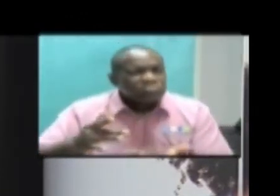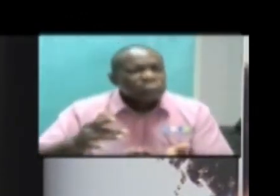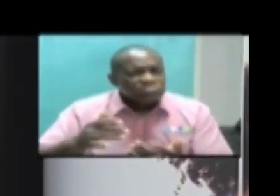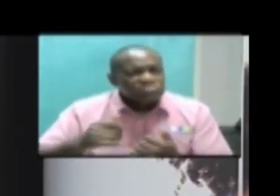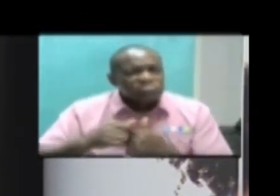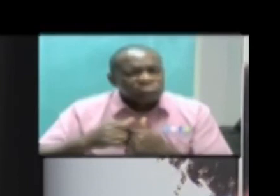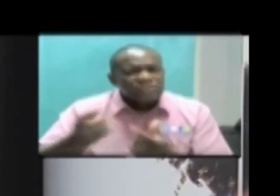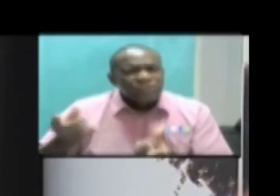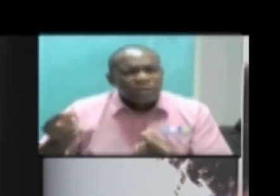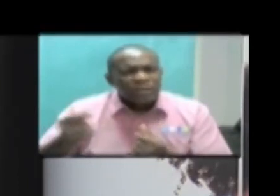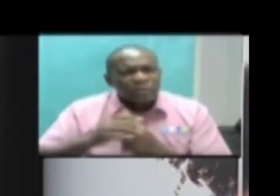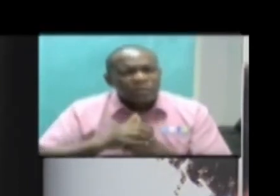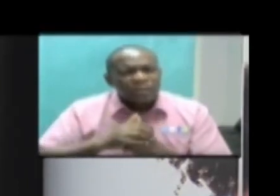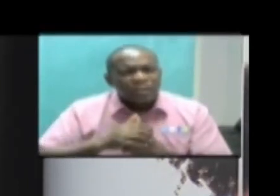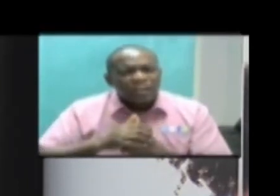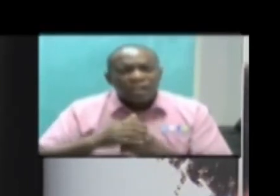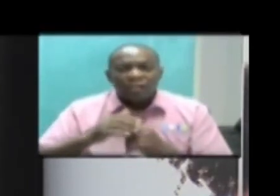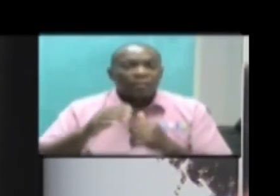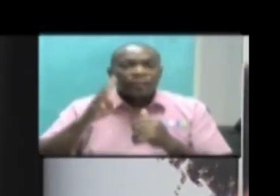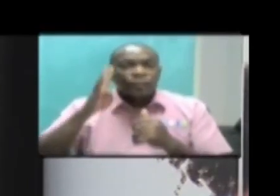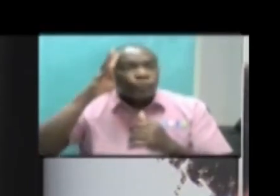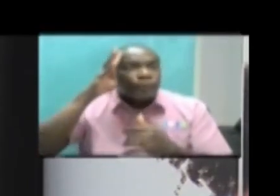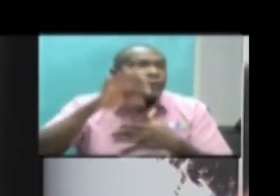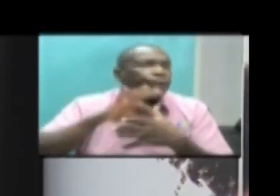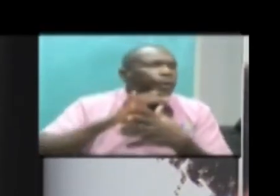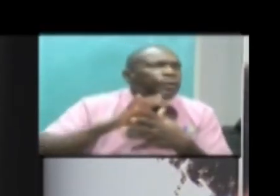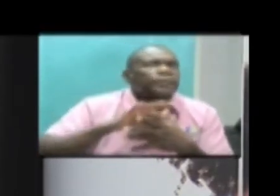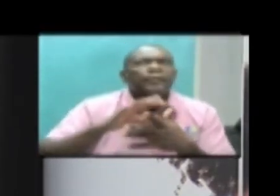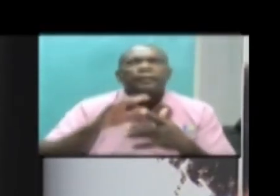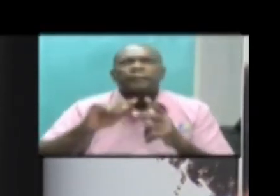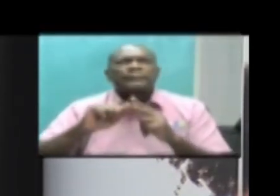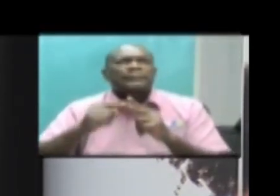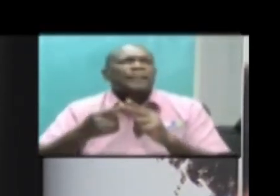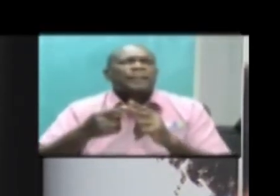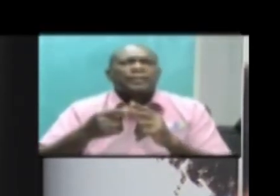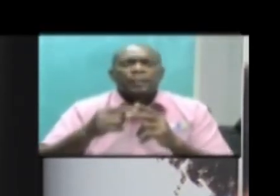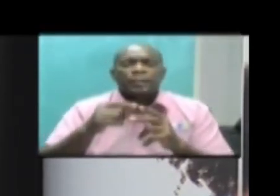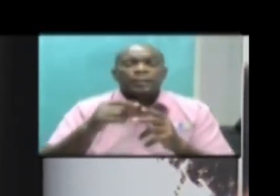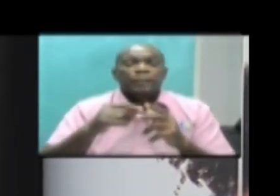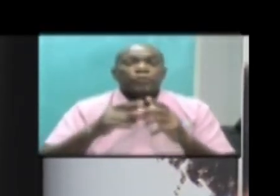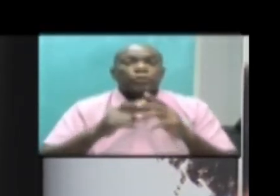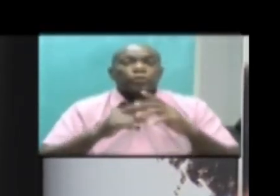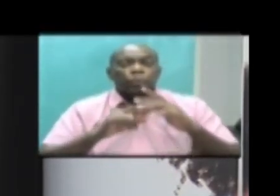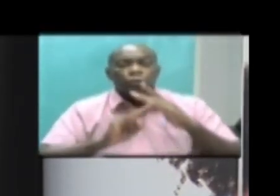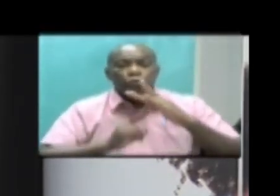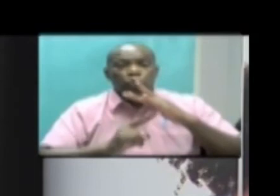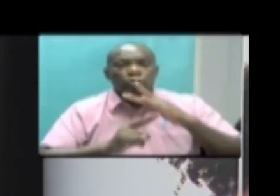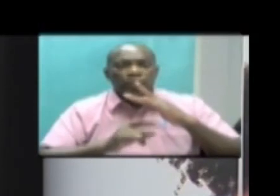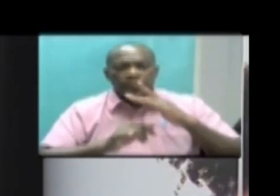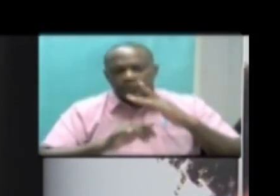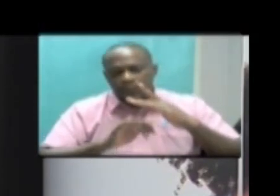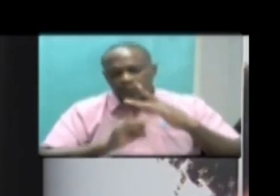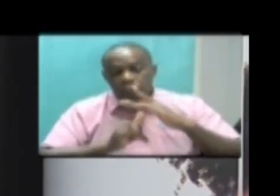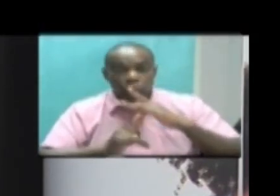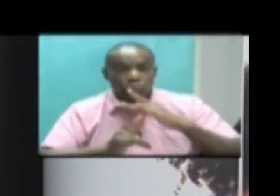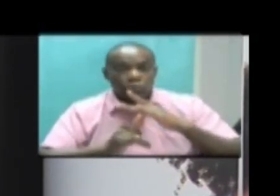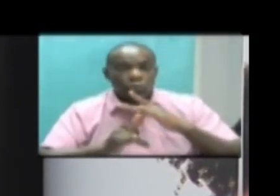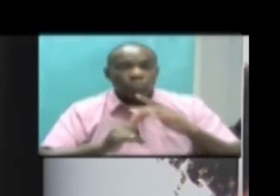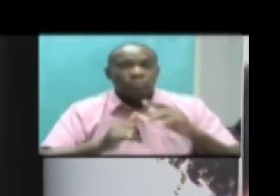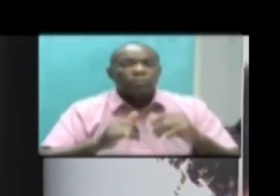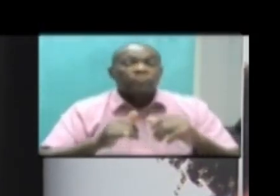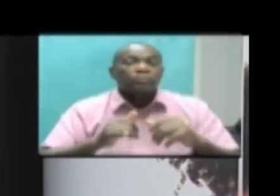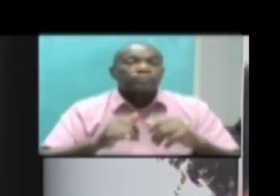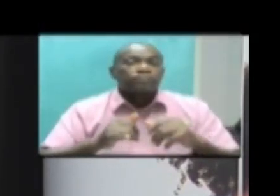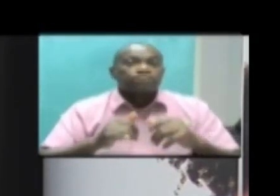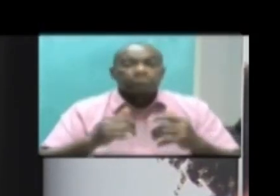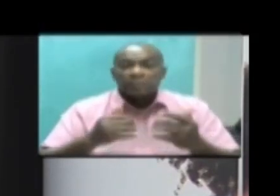they creating content and starting a YouTube channel and it's actually something positive? What are they doing online? And third question, how can I help